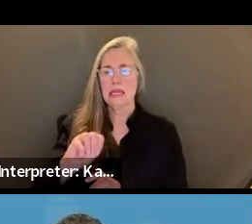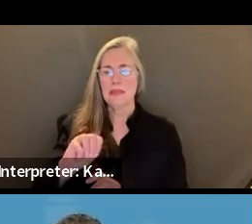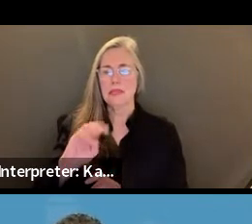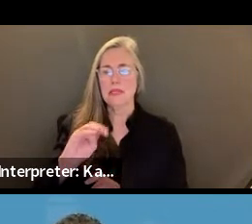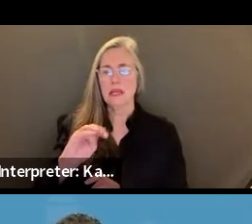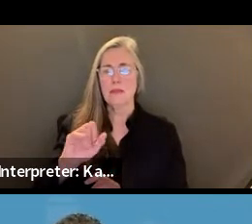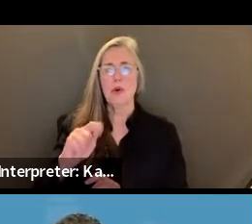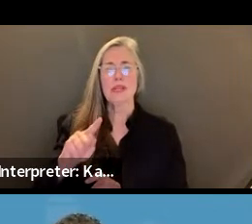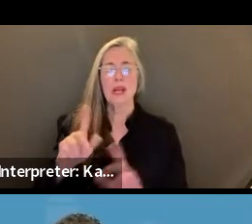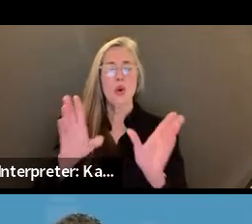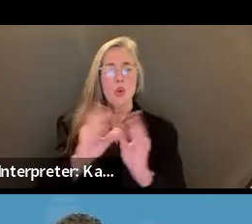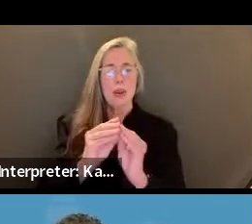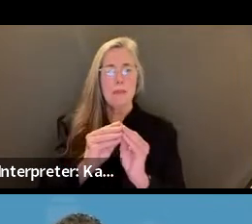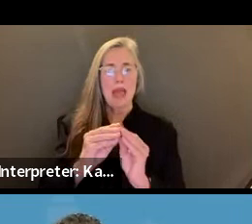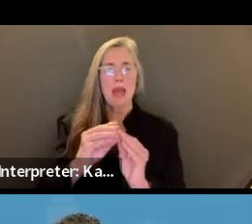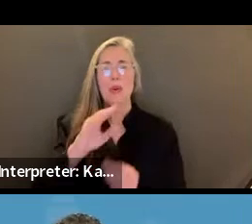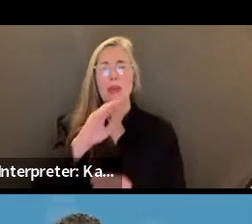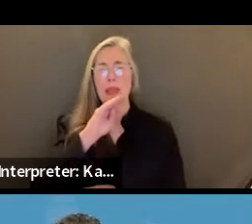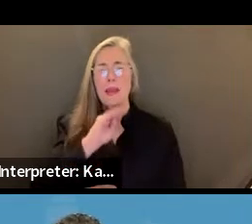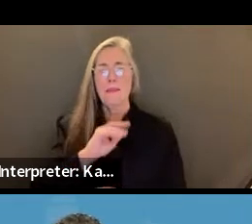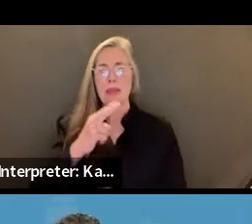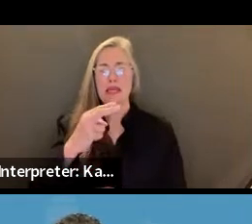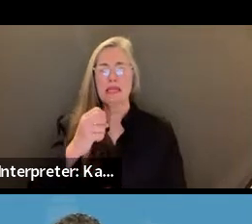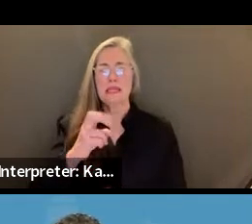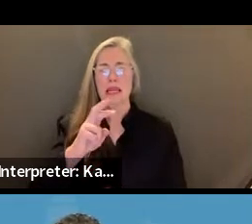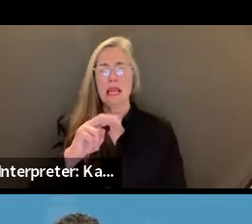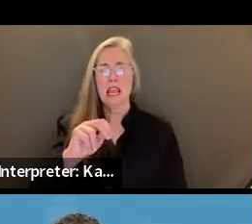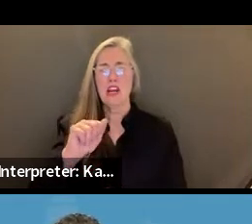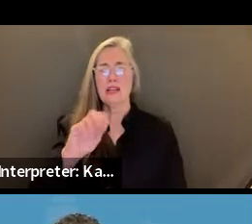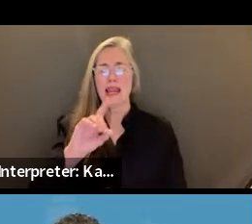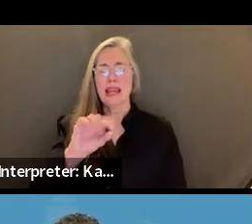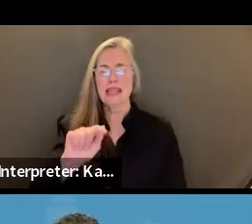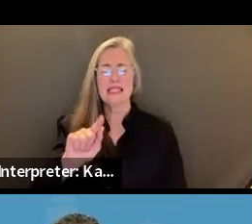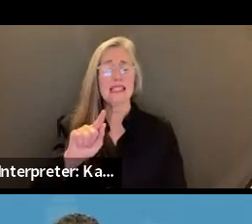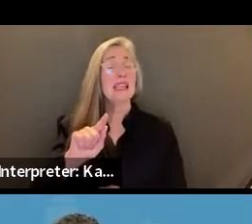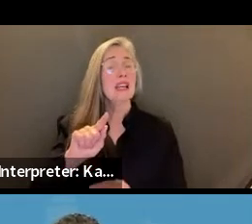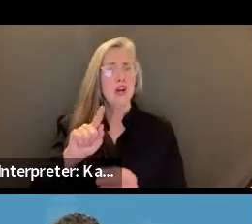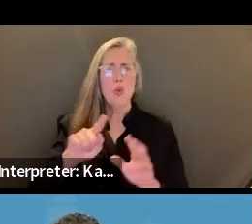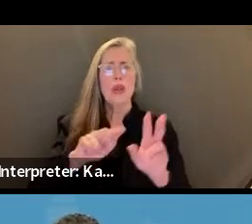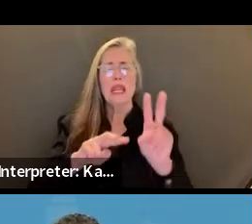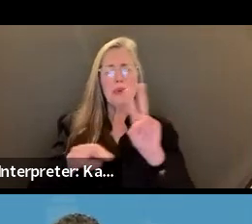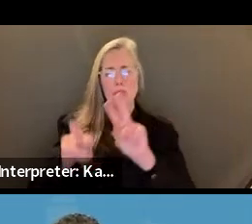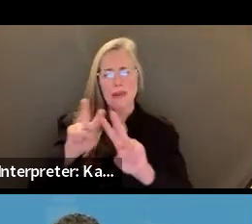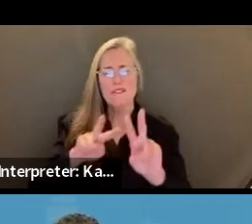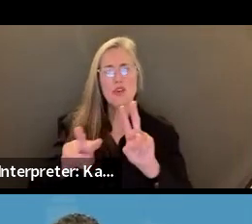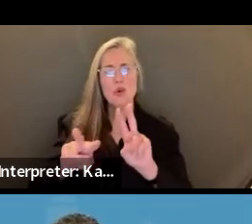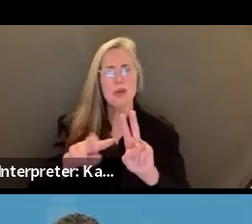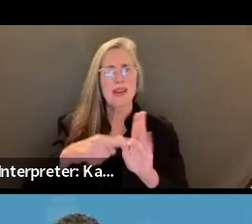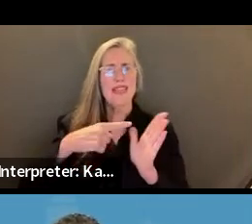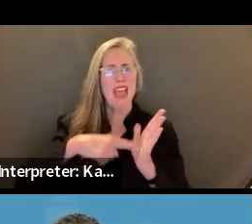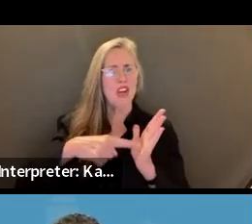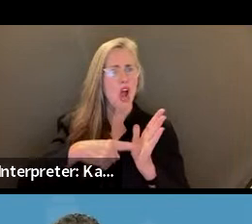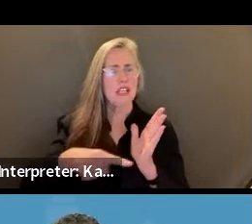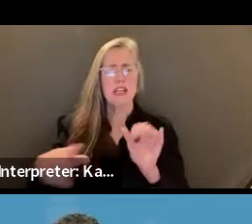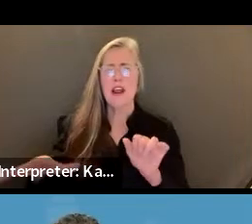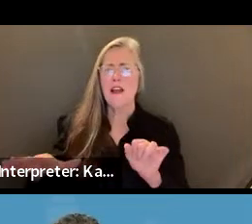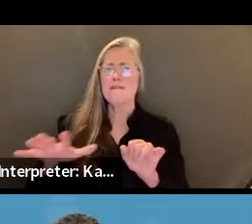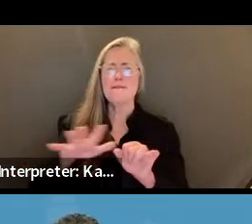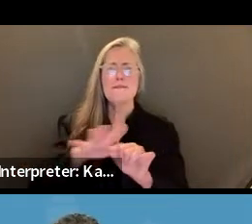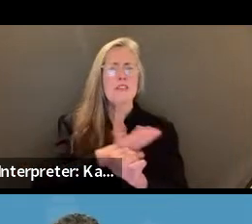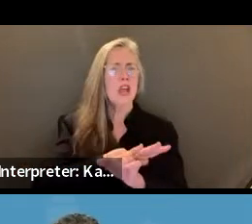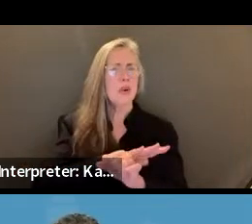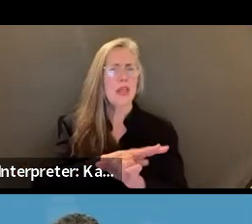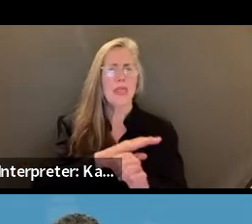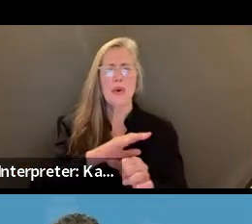Hernandez and her team. We went over the audit and it was very thorough, very informative, and they answered our